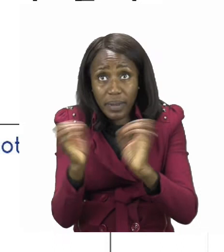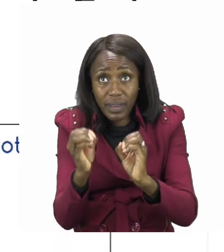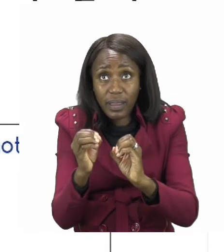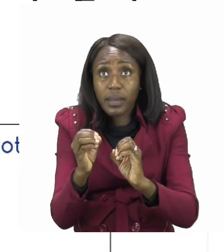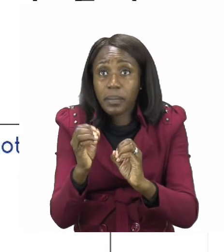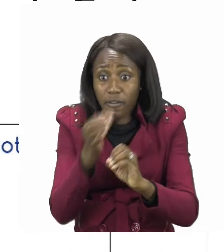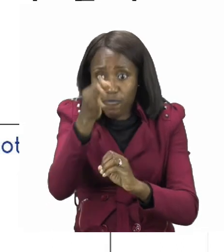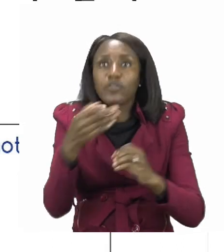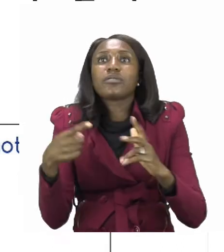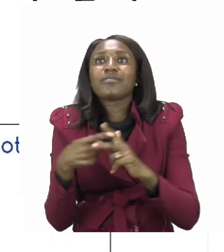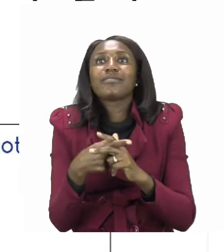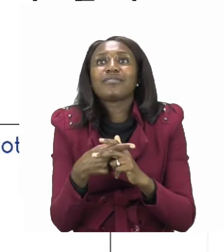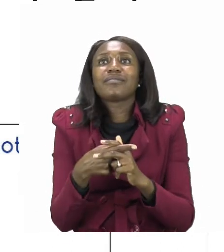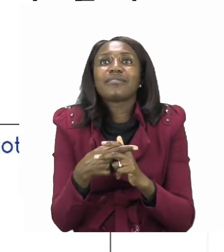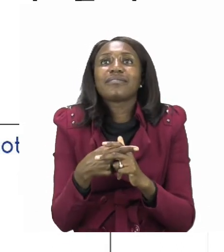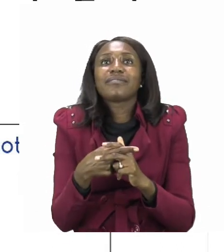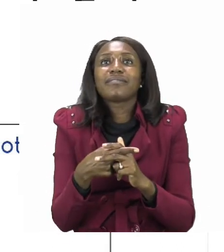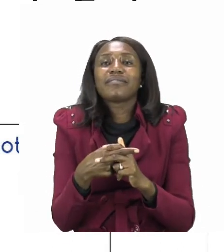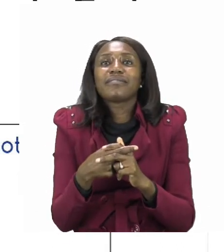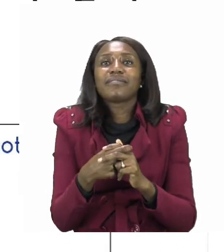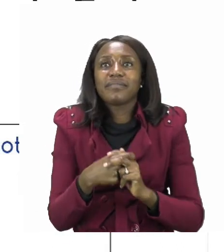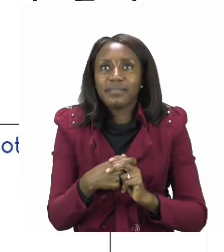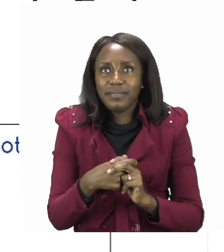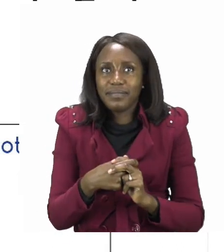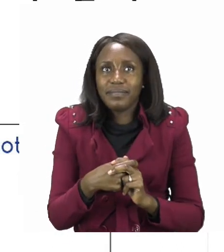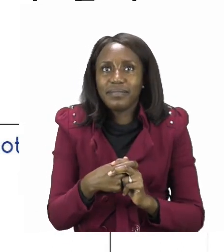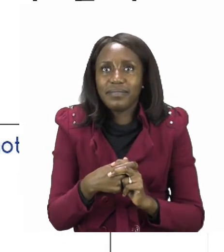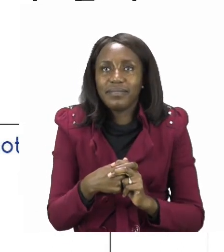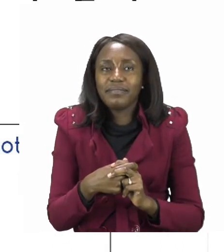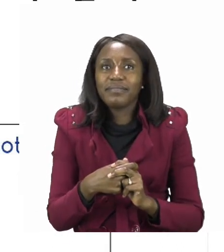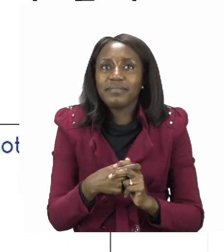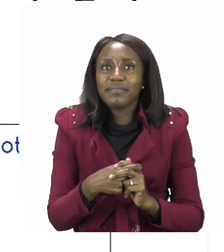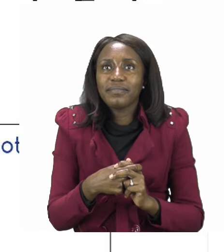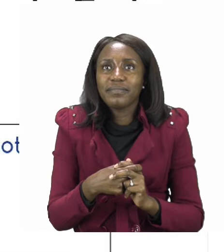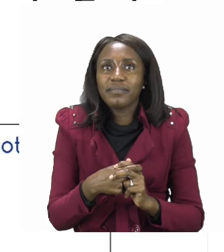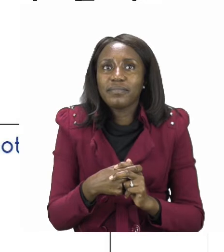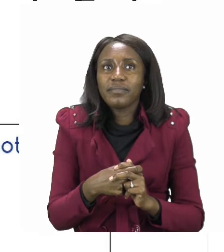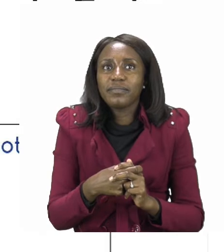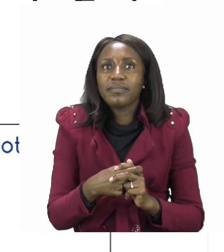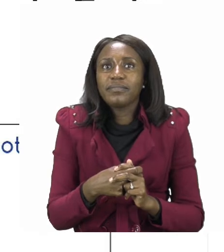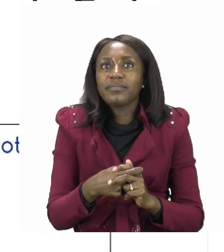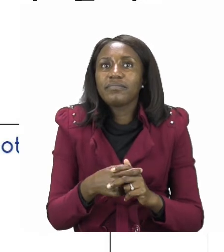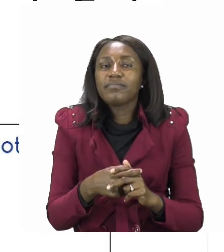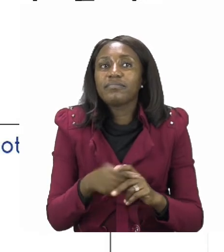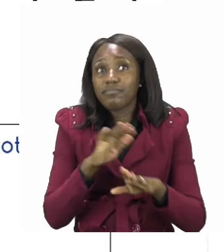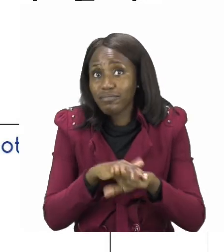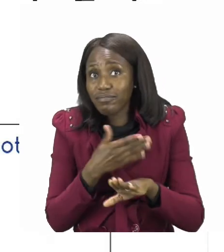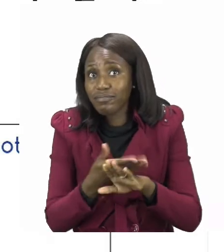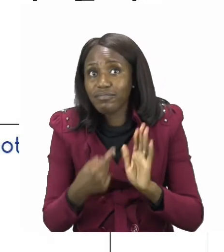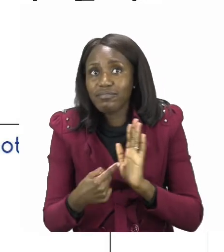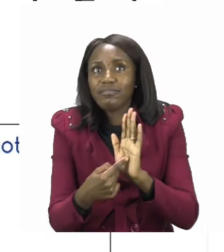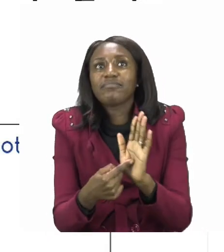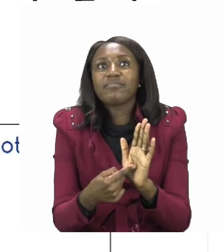happen, or a statement that does not yet exist. The example they give you there